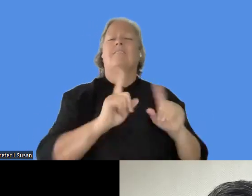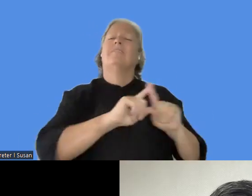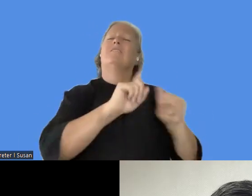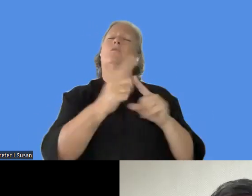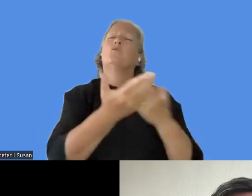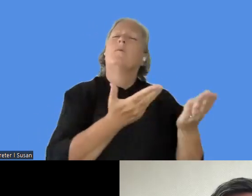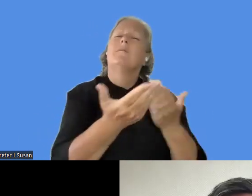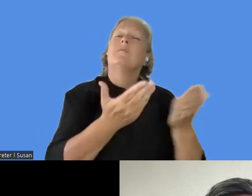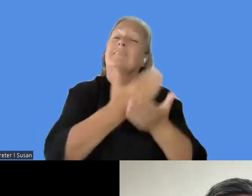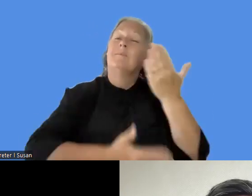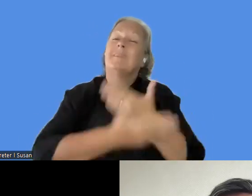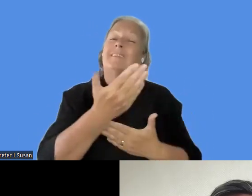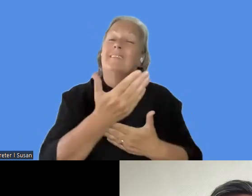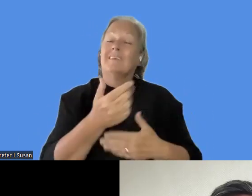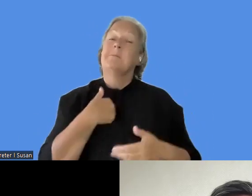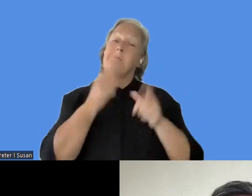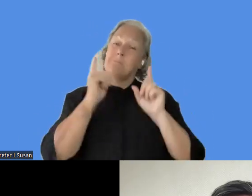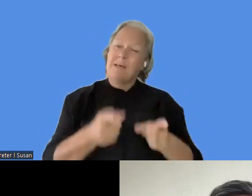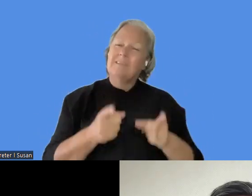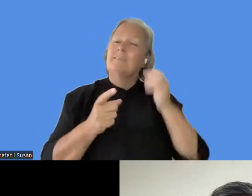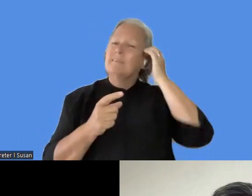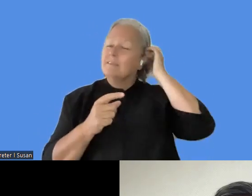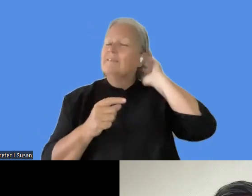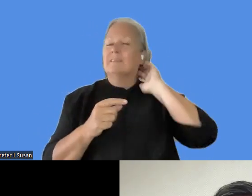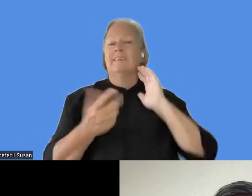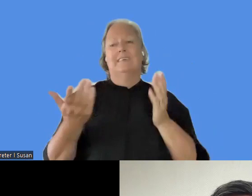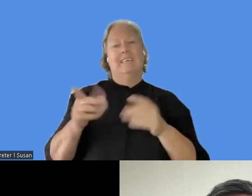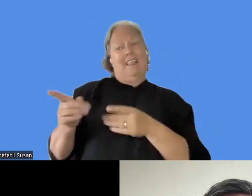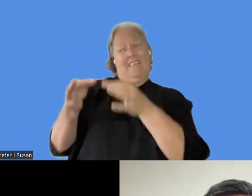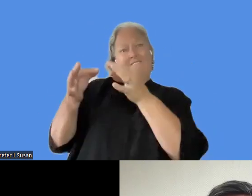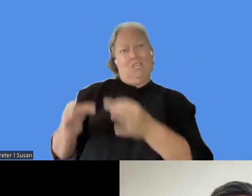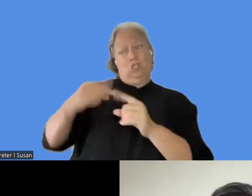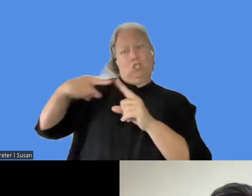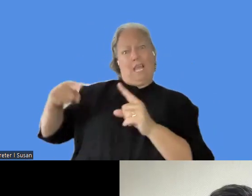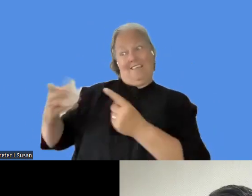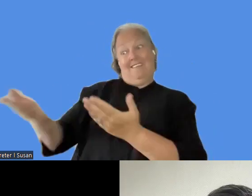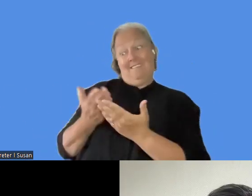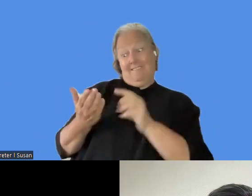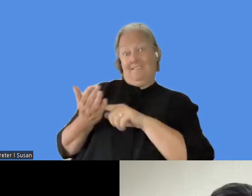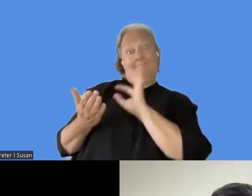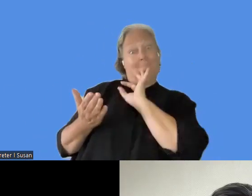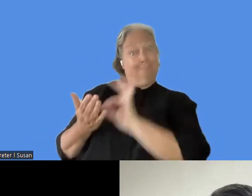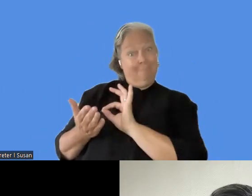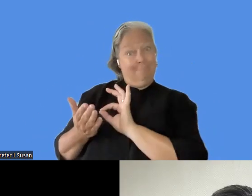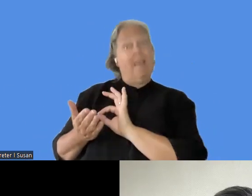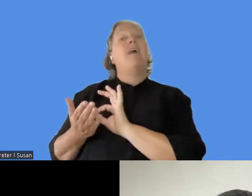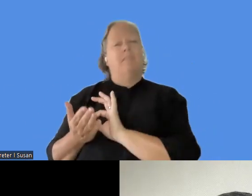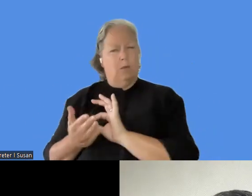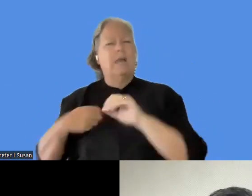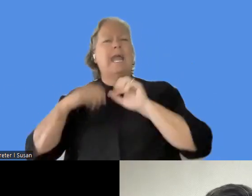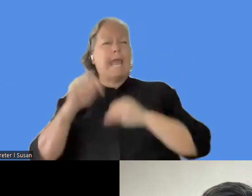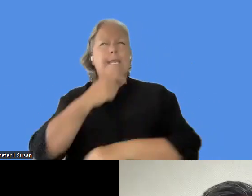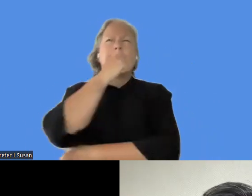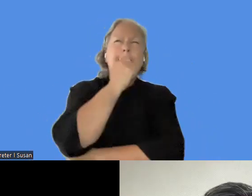we have to rely very much on the official data before we can make a great move. The mainstream